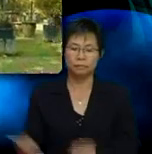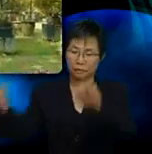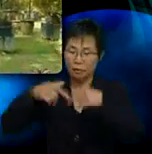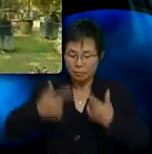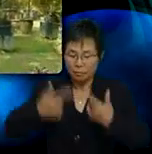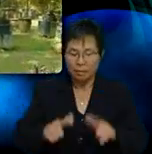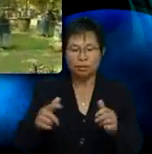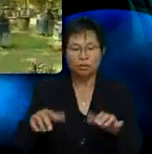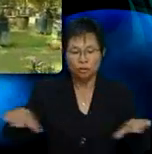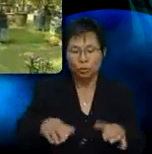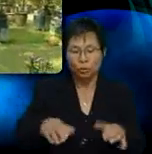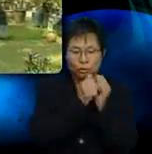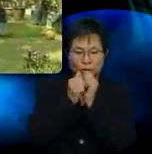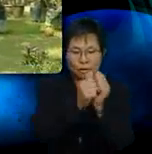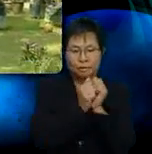Let's do it together.